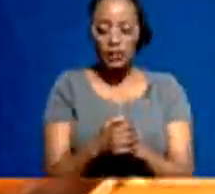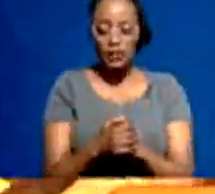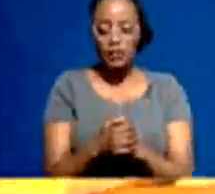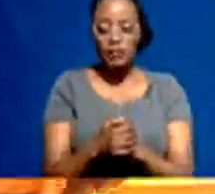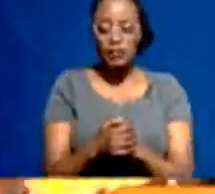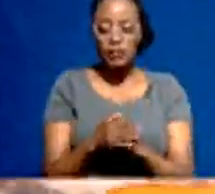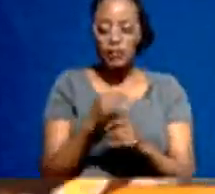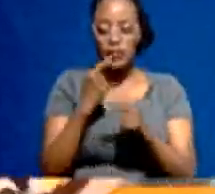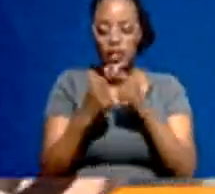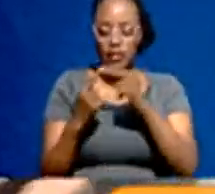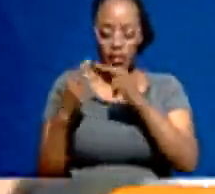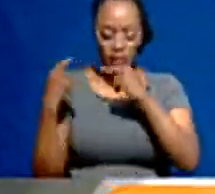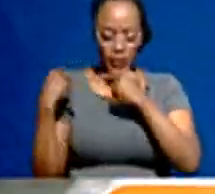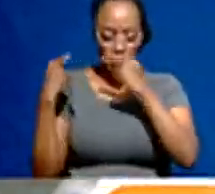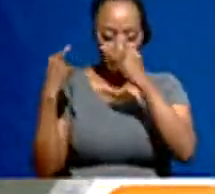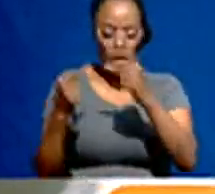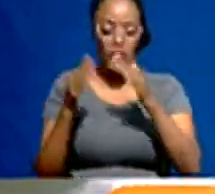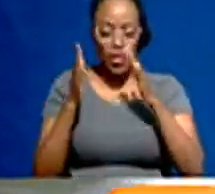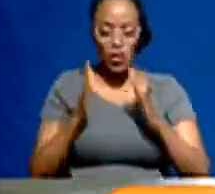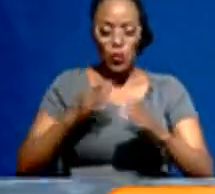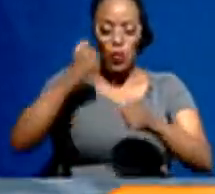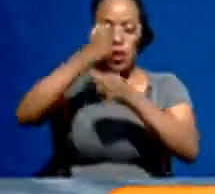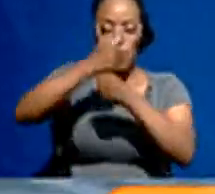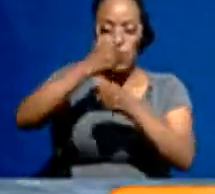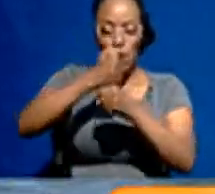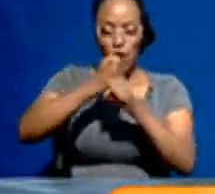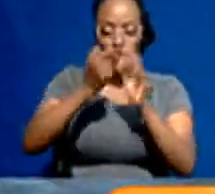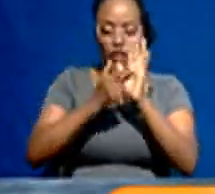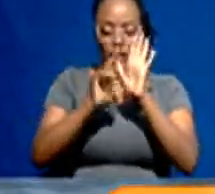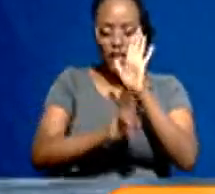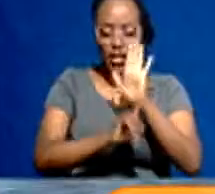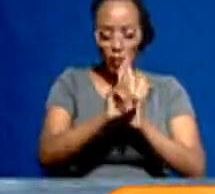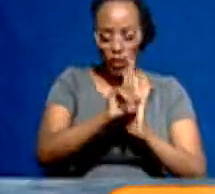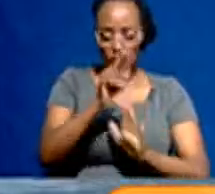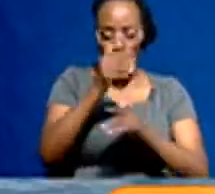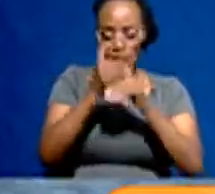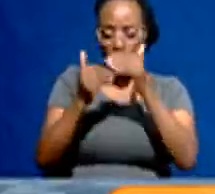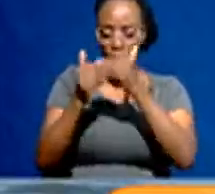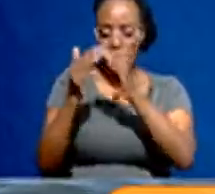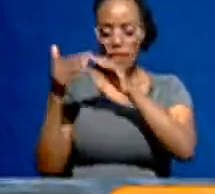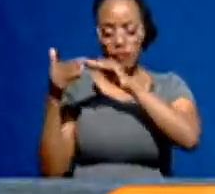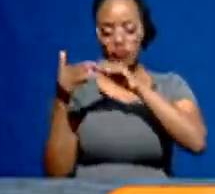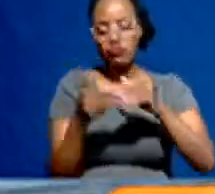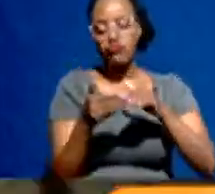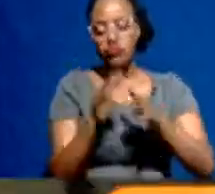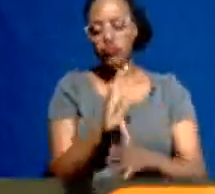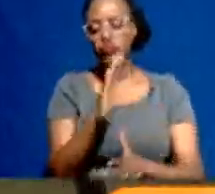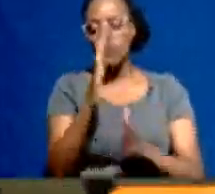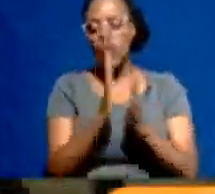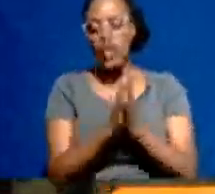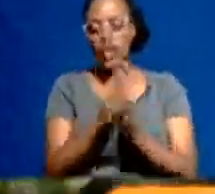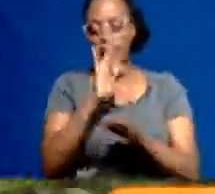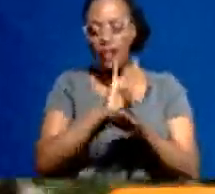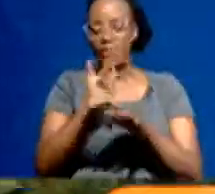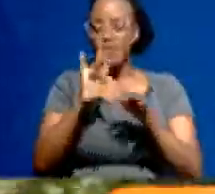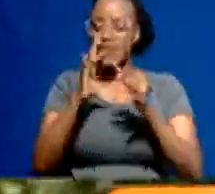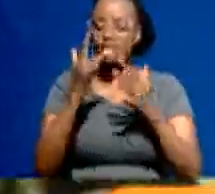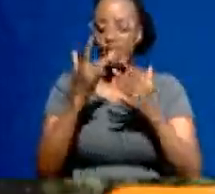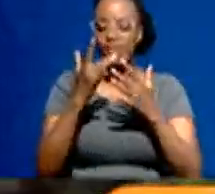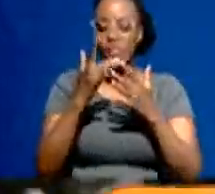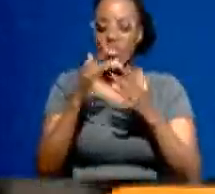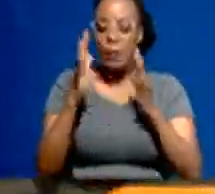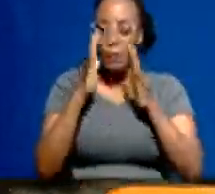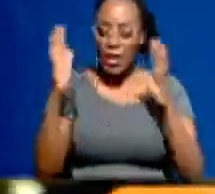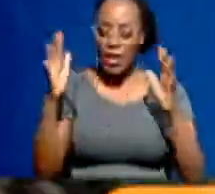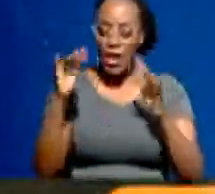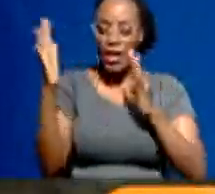Over the years, human activities like developments, logging, and adverse climatic conditions have led